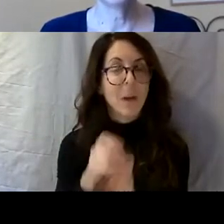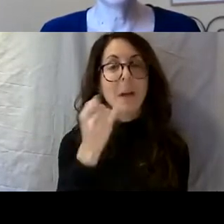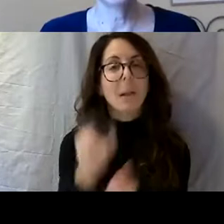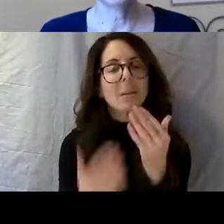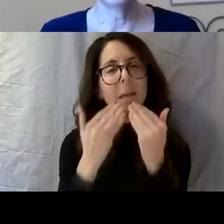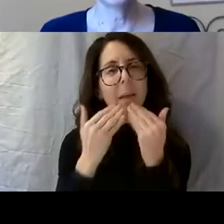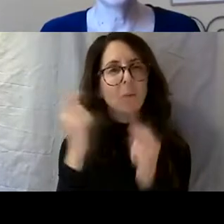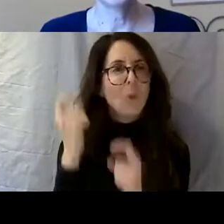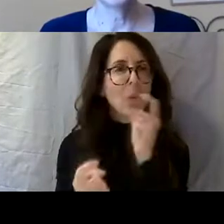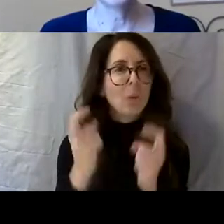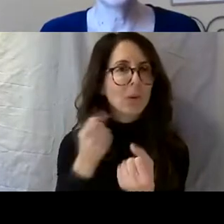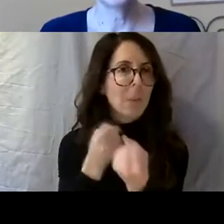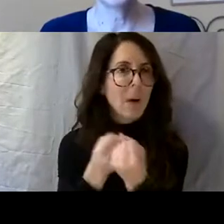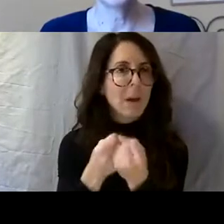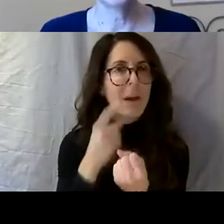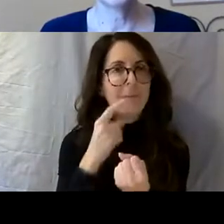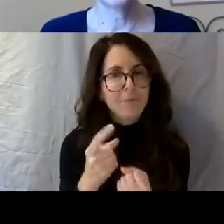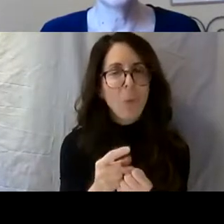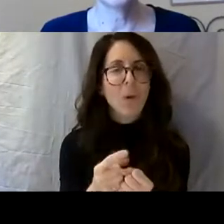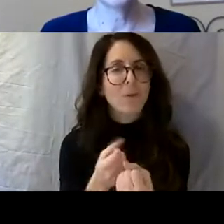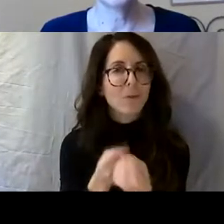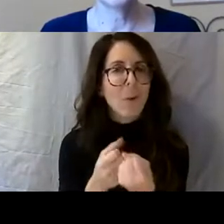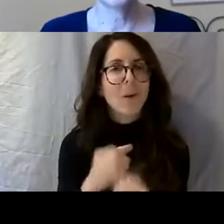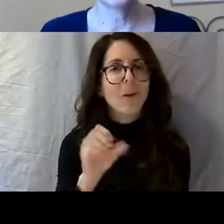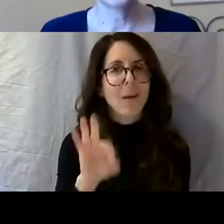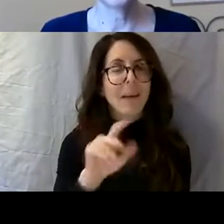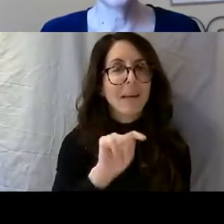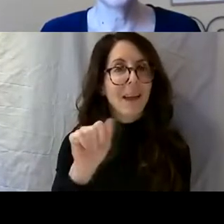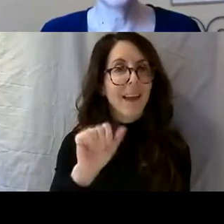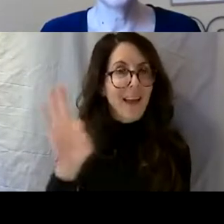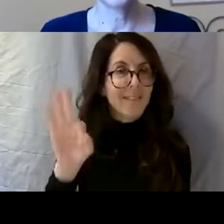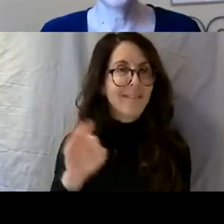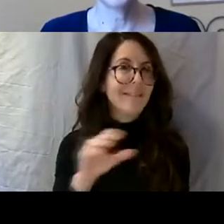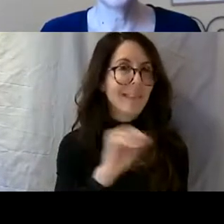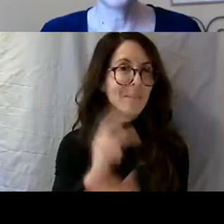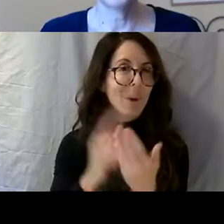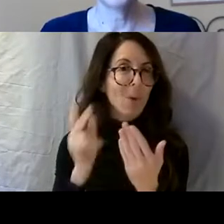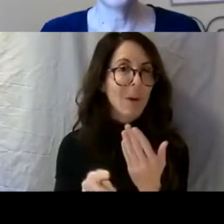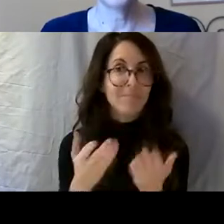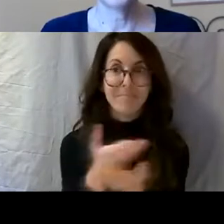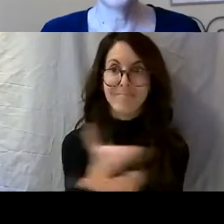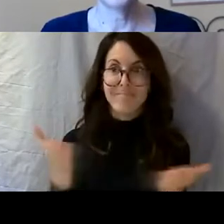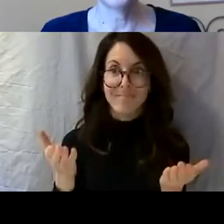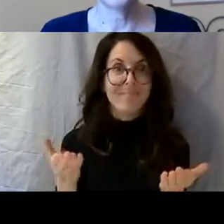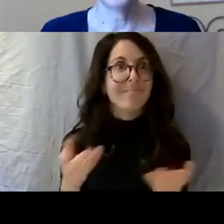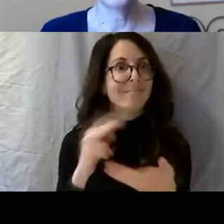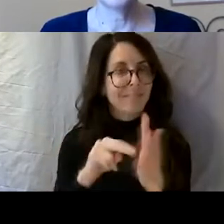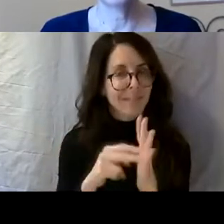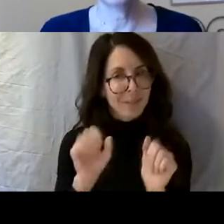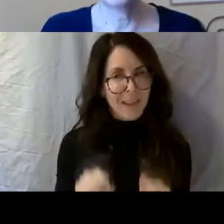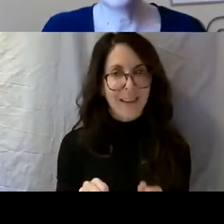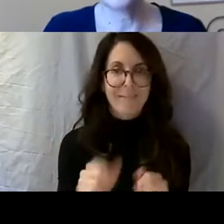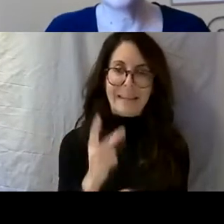and sponsors for their generous support of Toronto Arts Foundation and its programs. It's because of you that we're able to keep these sessions free for all to